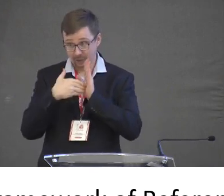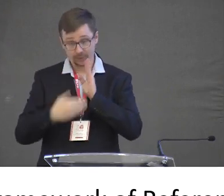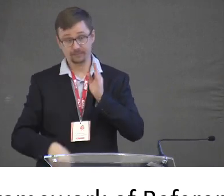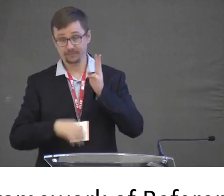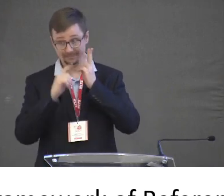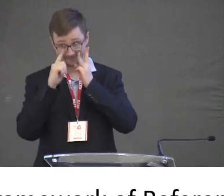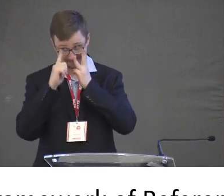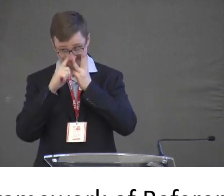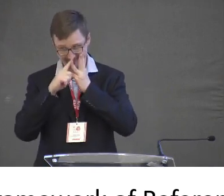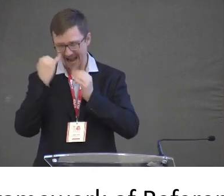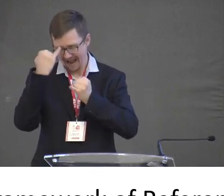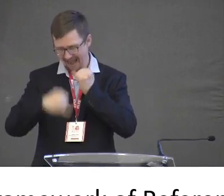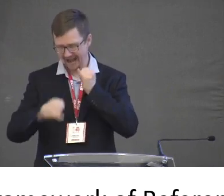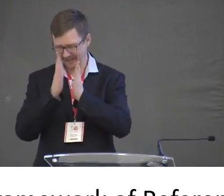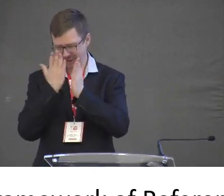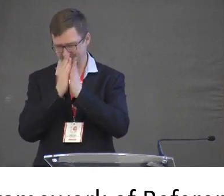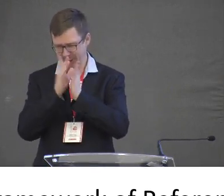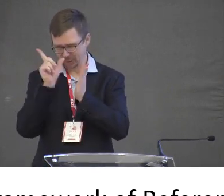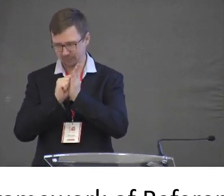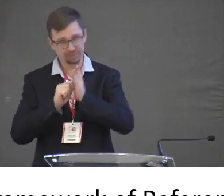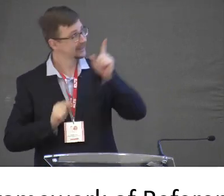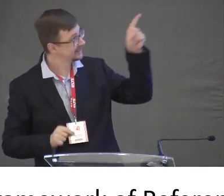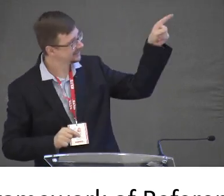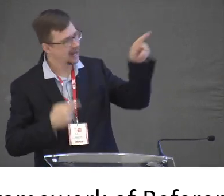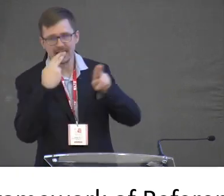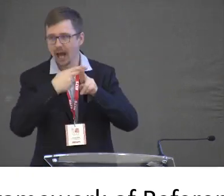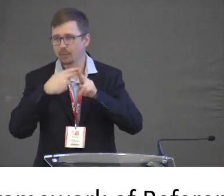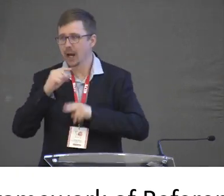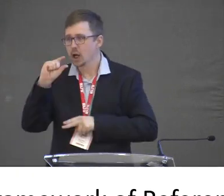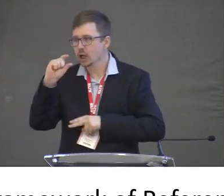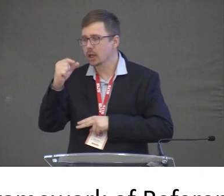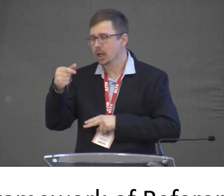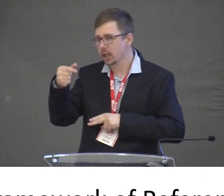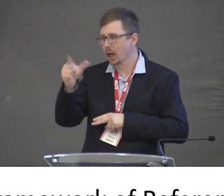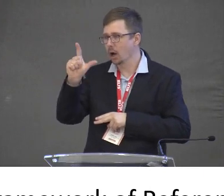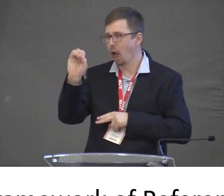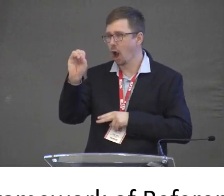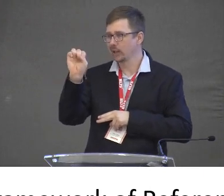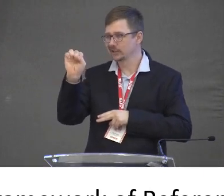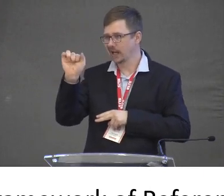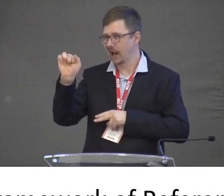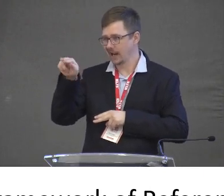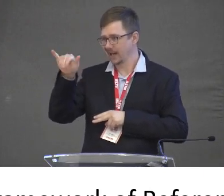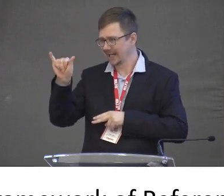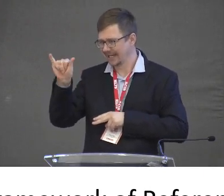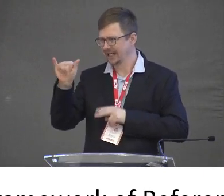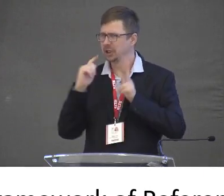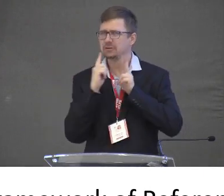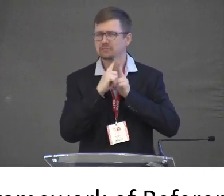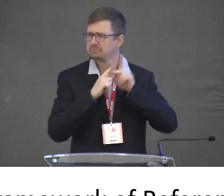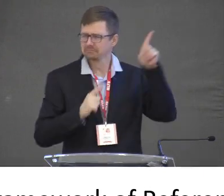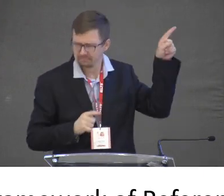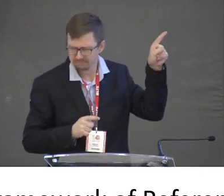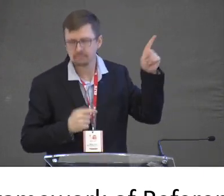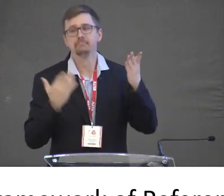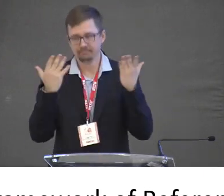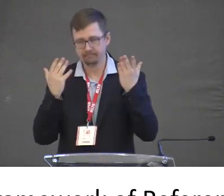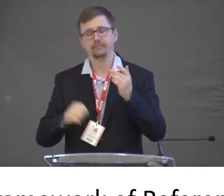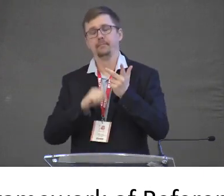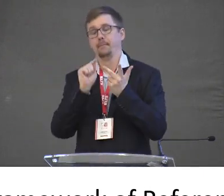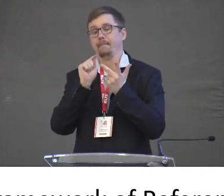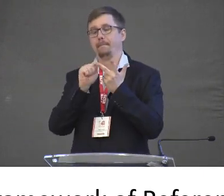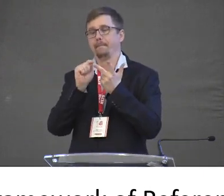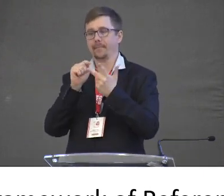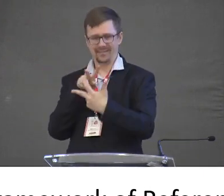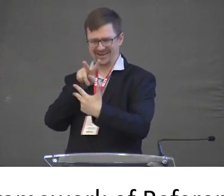And also for evaluation of learner outcomes. Unfortunately, this is available in Czech only as well. And the